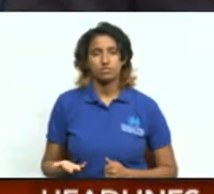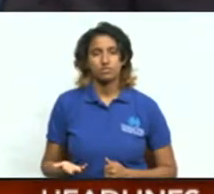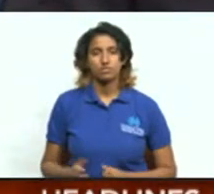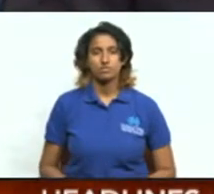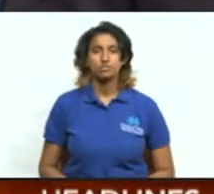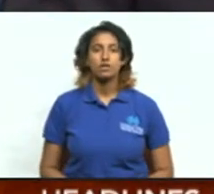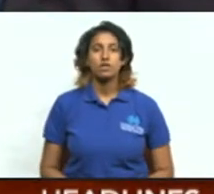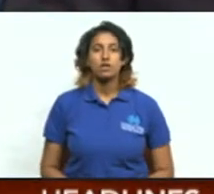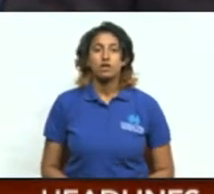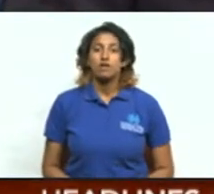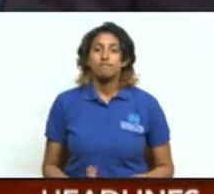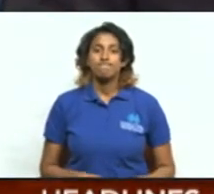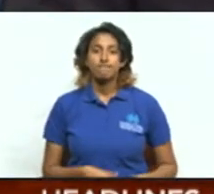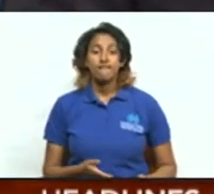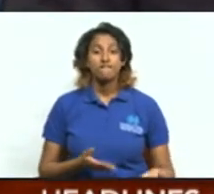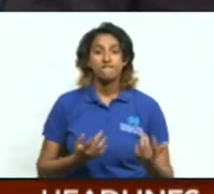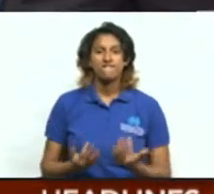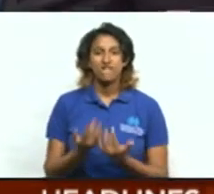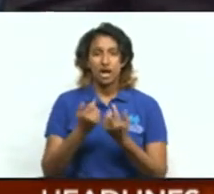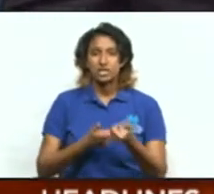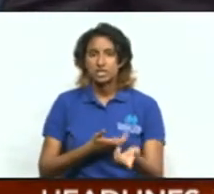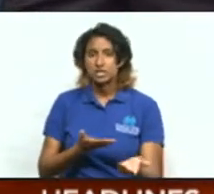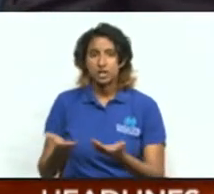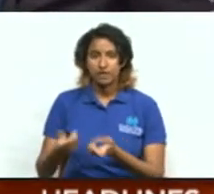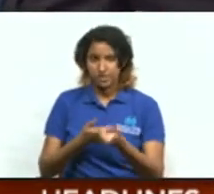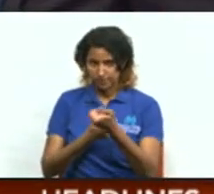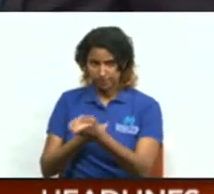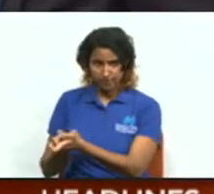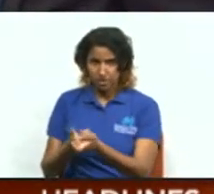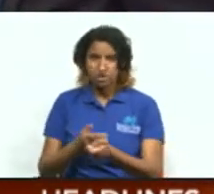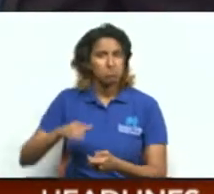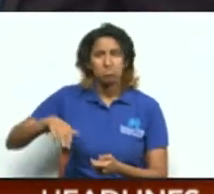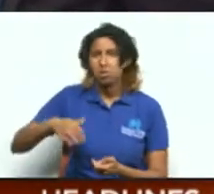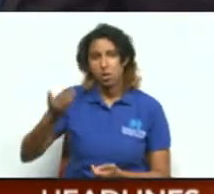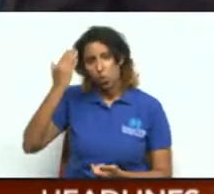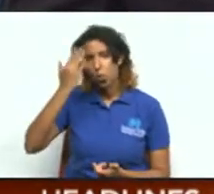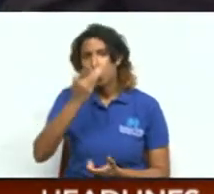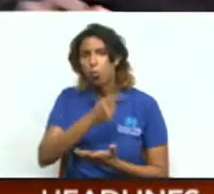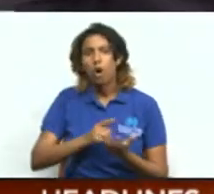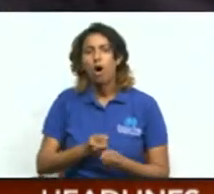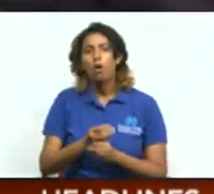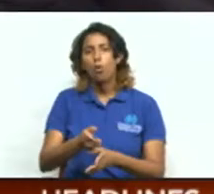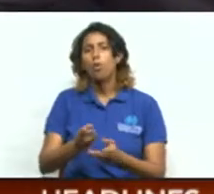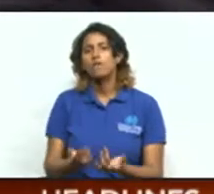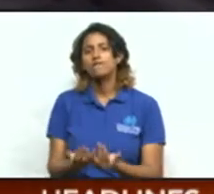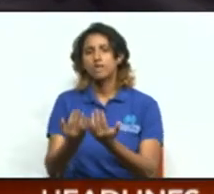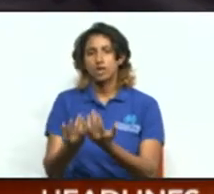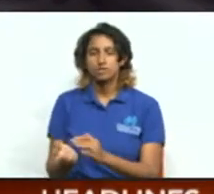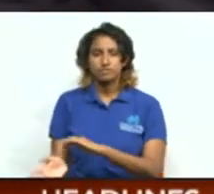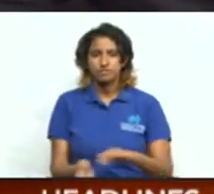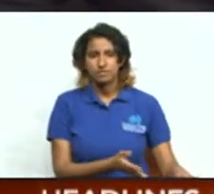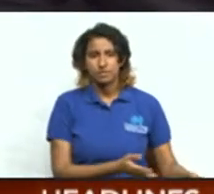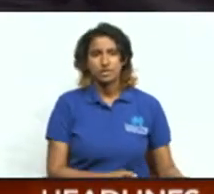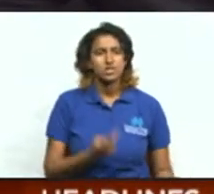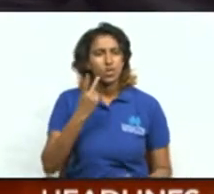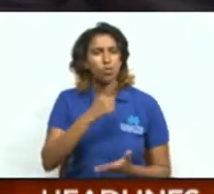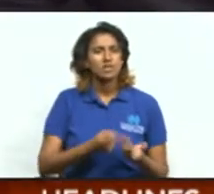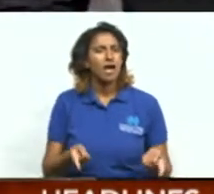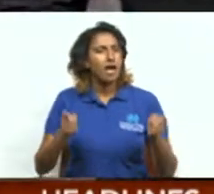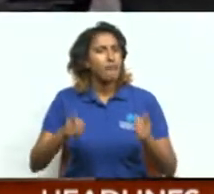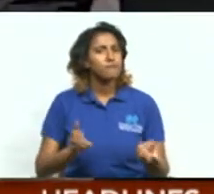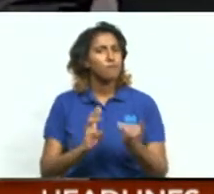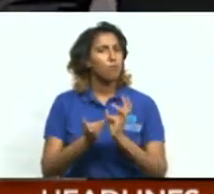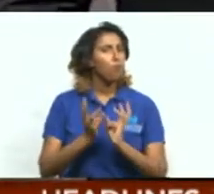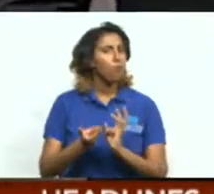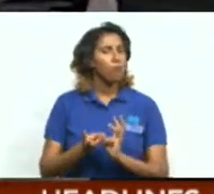The firefighters have not yet ascertained the cause of the fire. As we head to this break, let's check in with Colleen to see what's coming up in the weather.